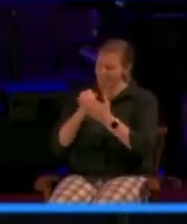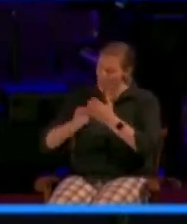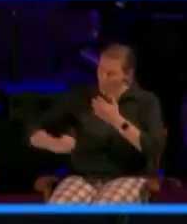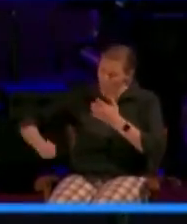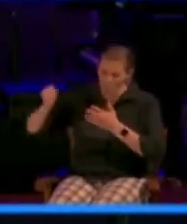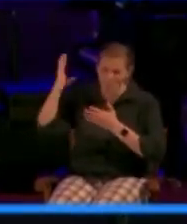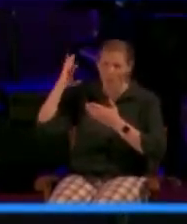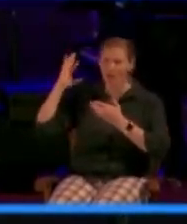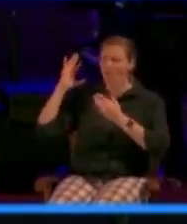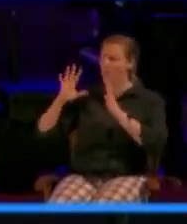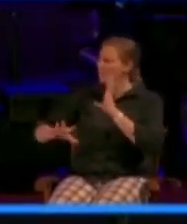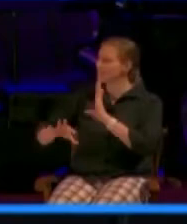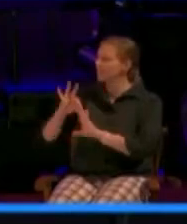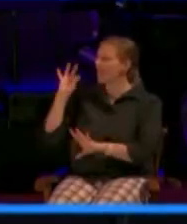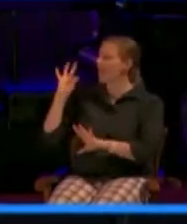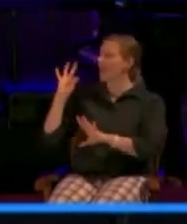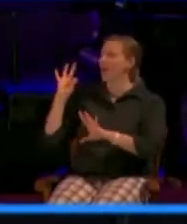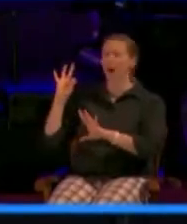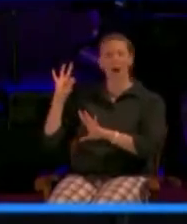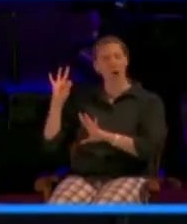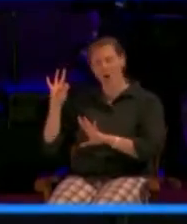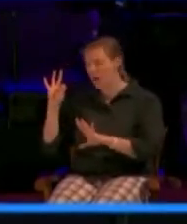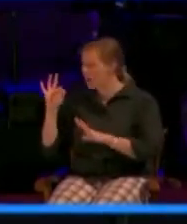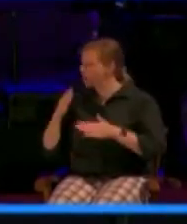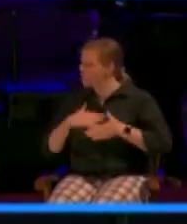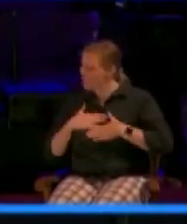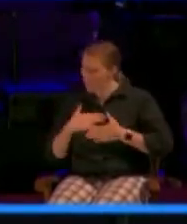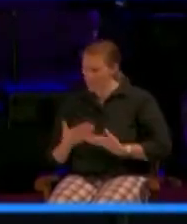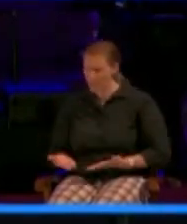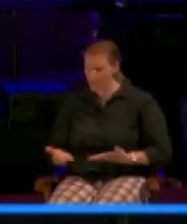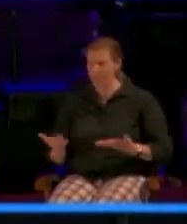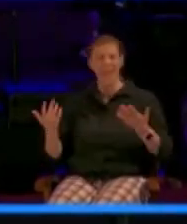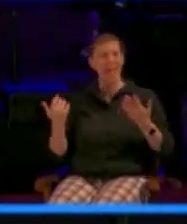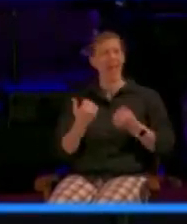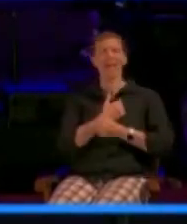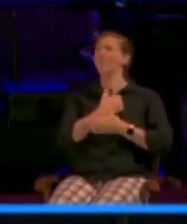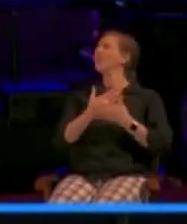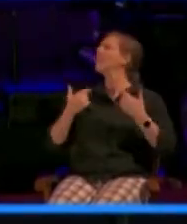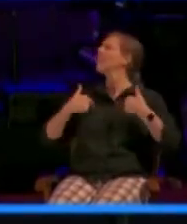No, with great joy, they say, I got to have that.